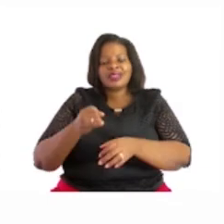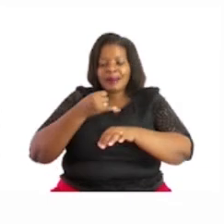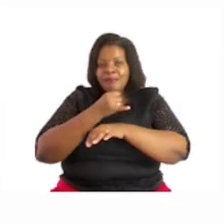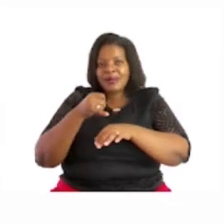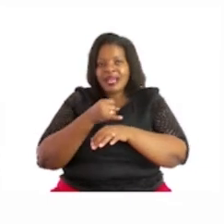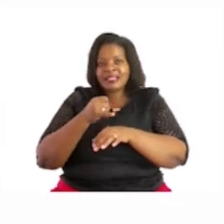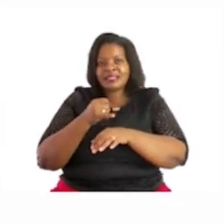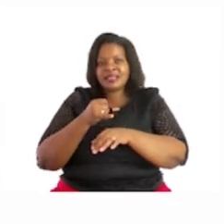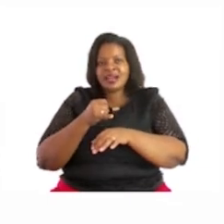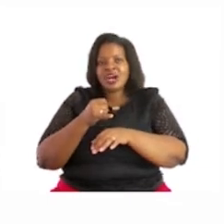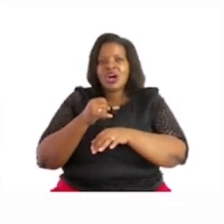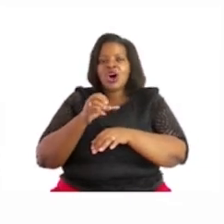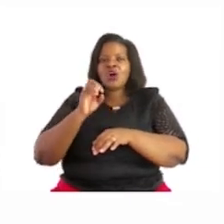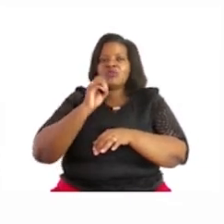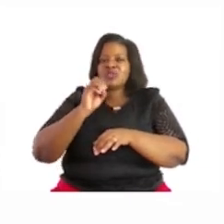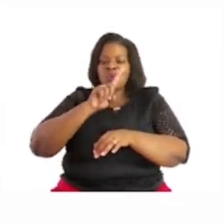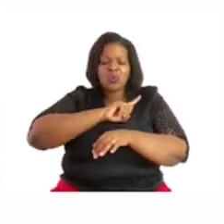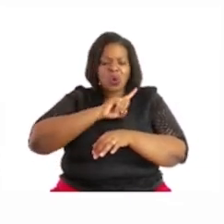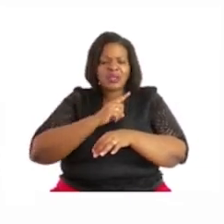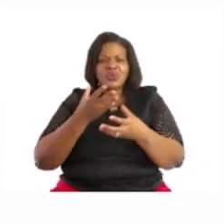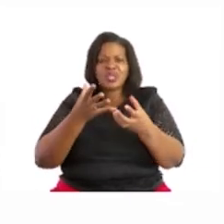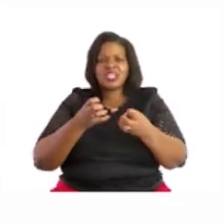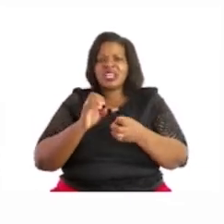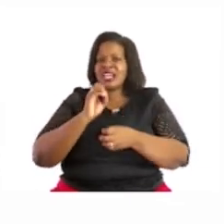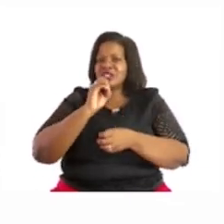middle of this number, 9024?